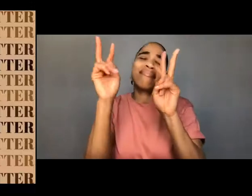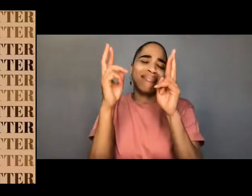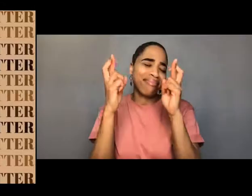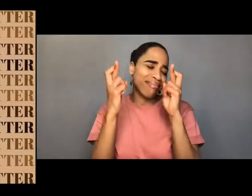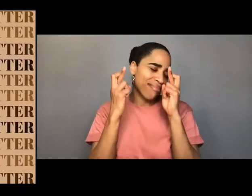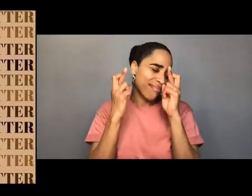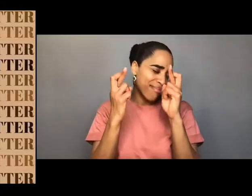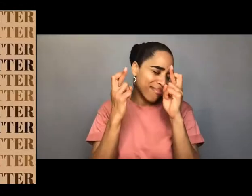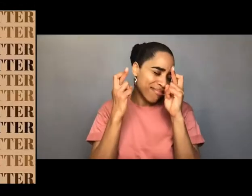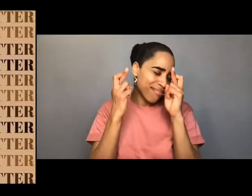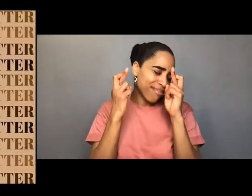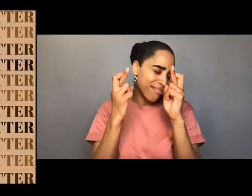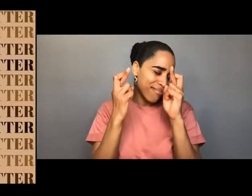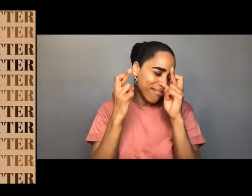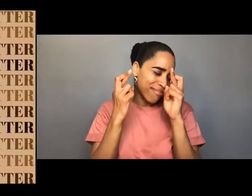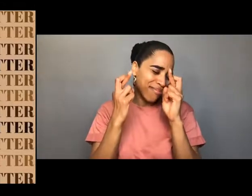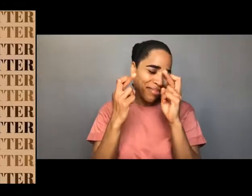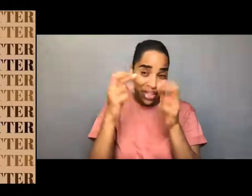Still see the messages you